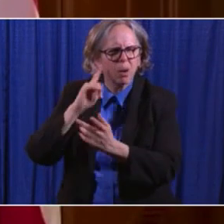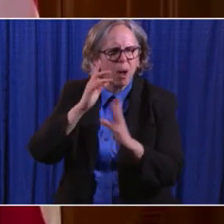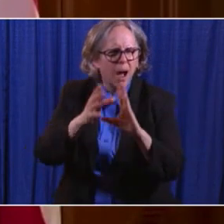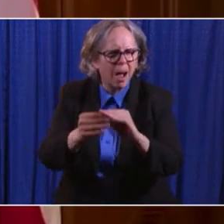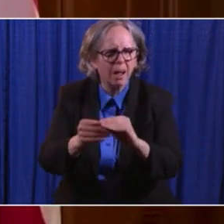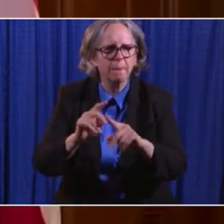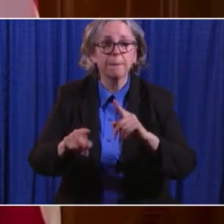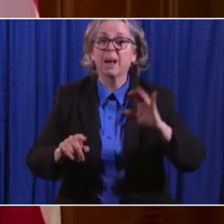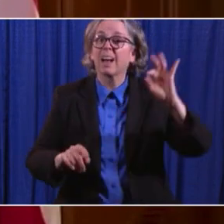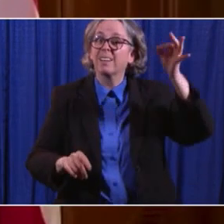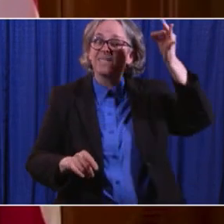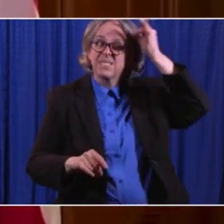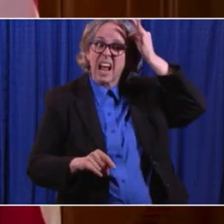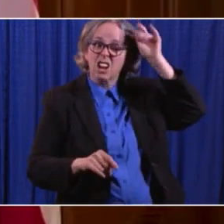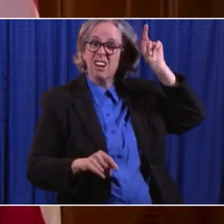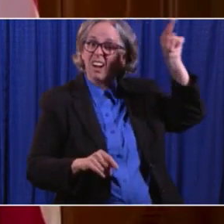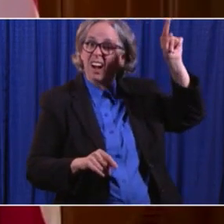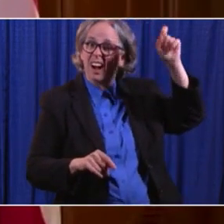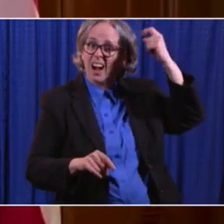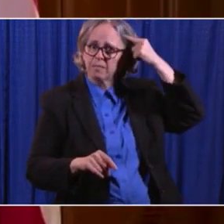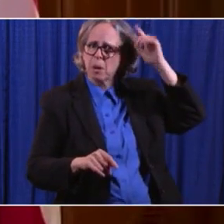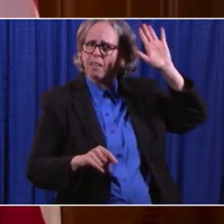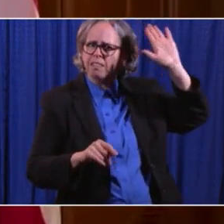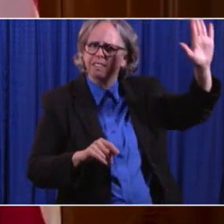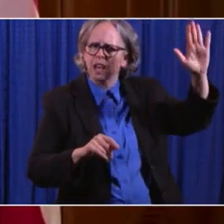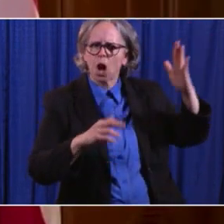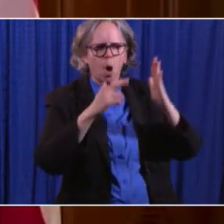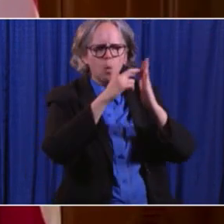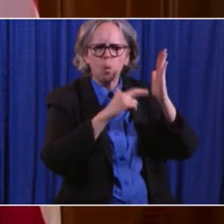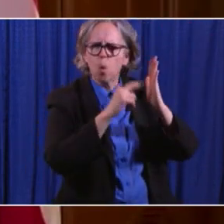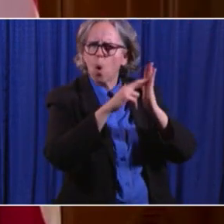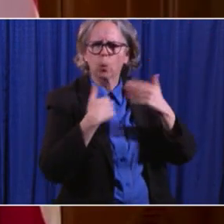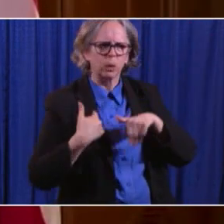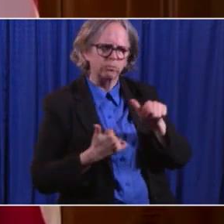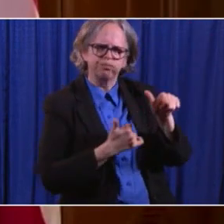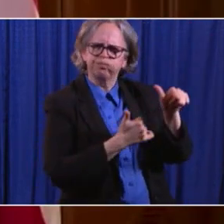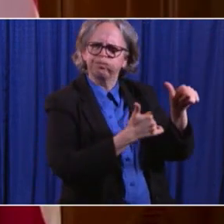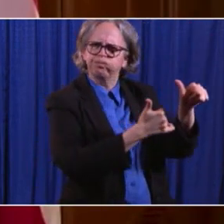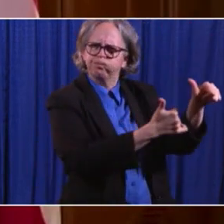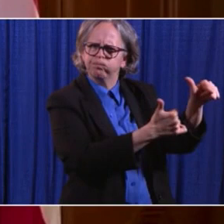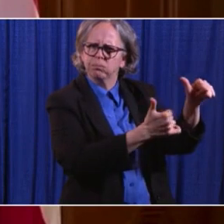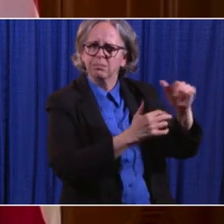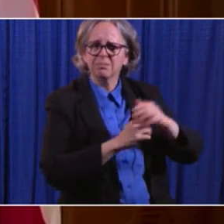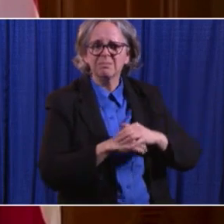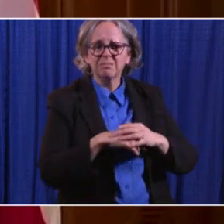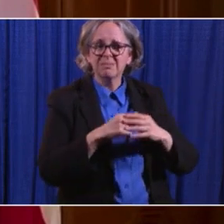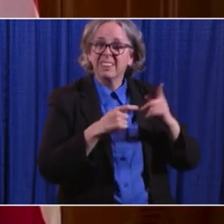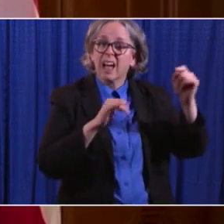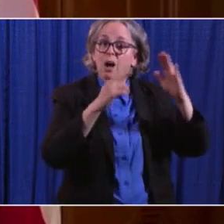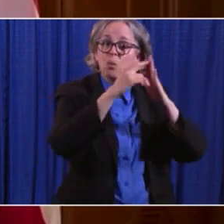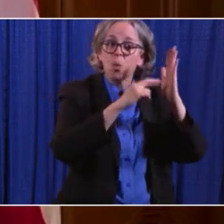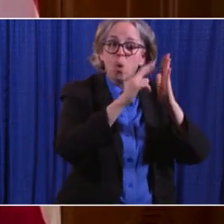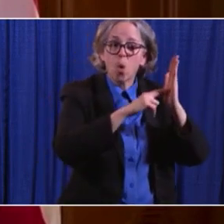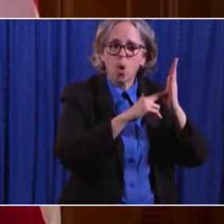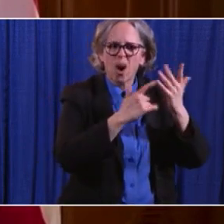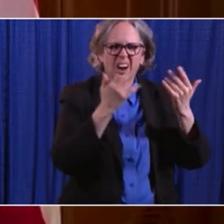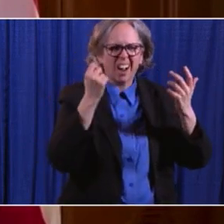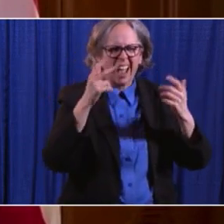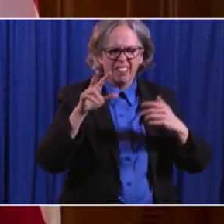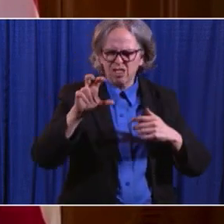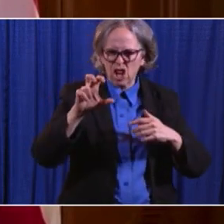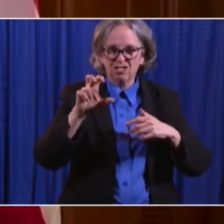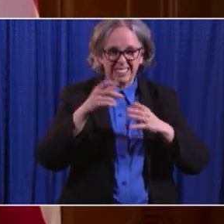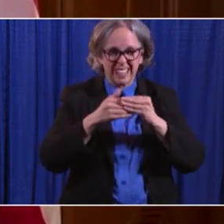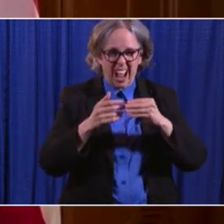unemployment. We have followed their rules in regard to the additional unemployment. We followed our rules in regard to our unemployment